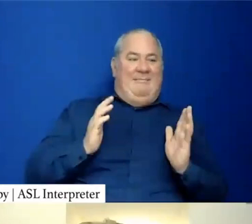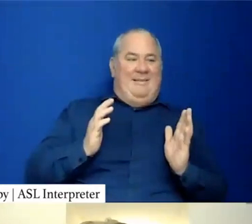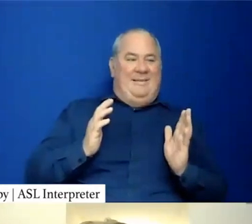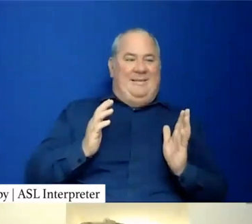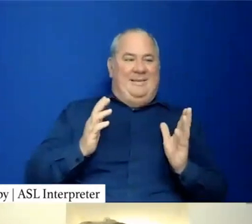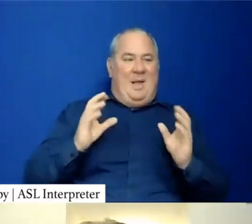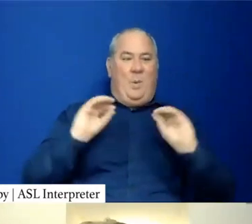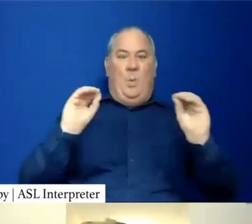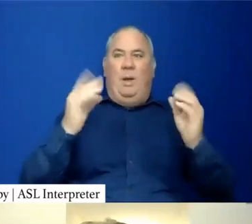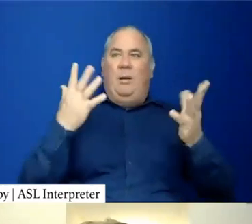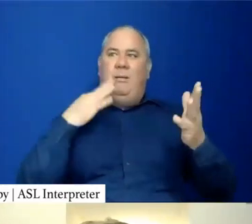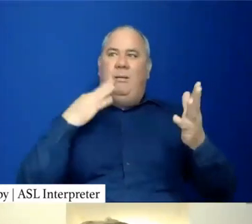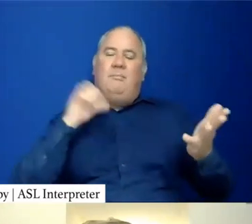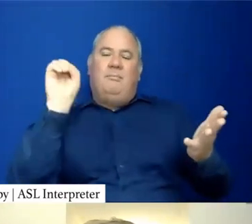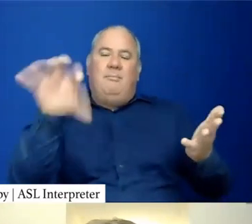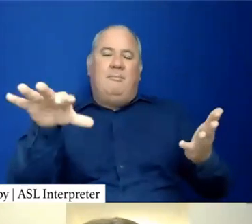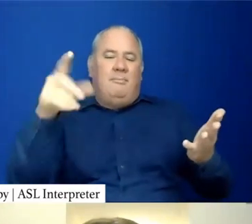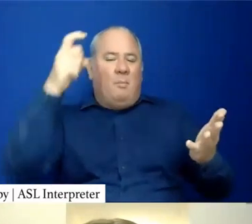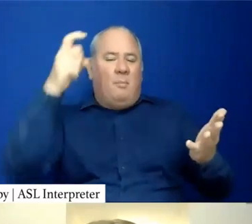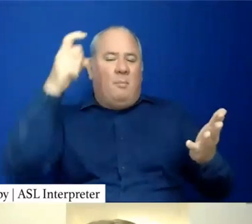close us out. So I'm hoping they do.